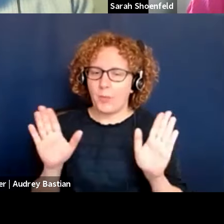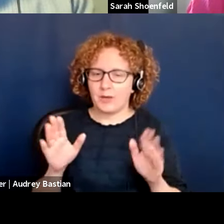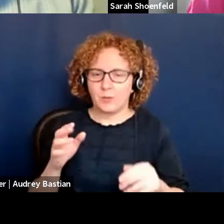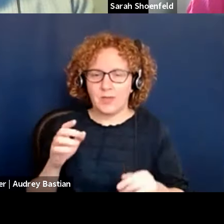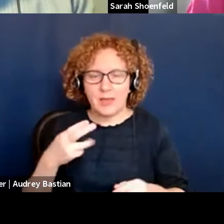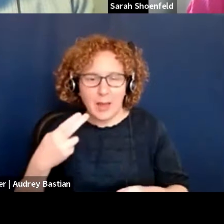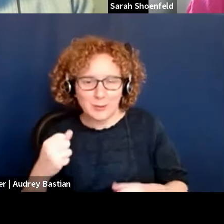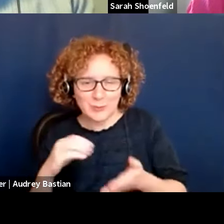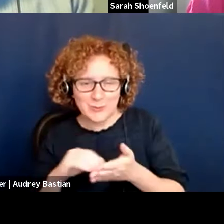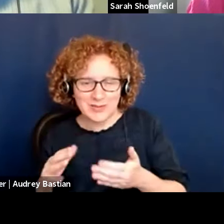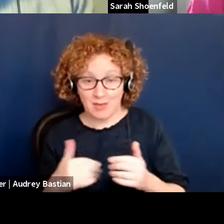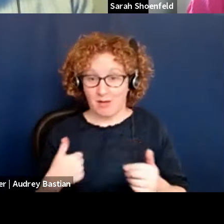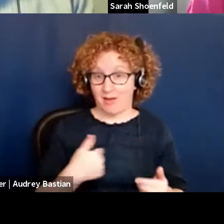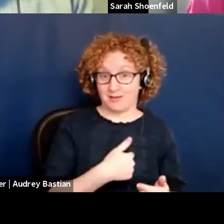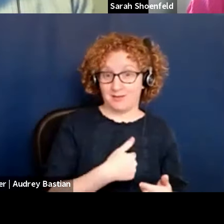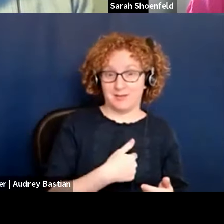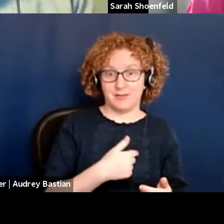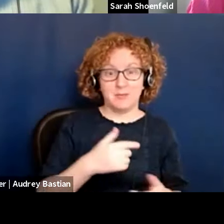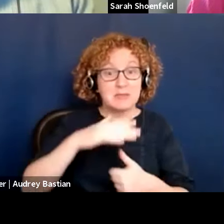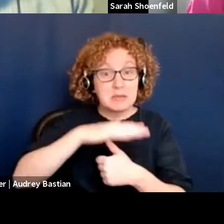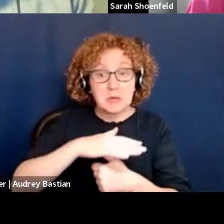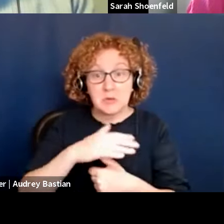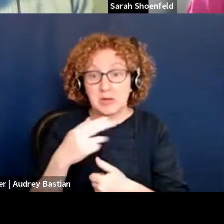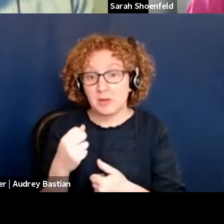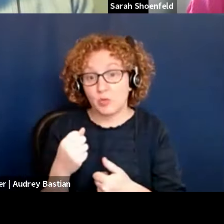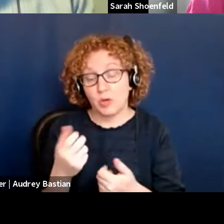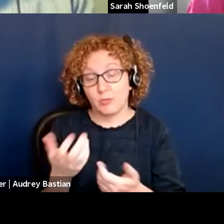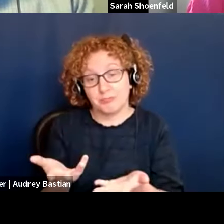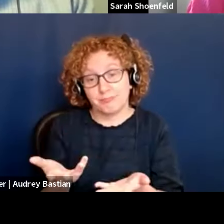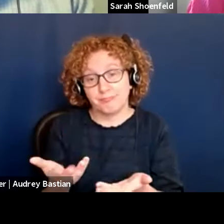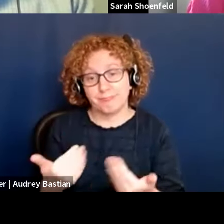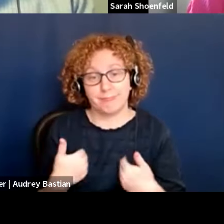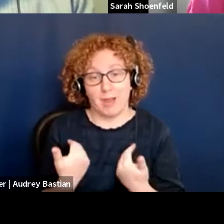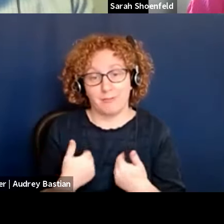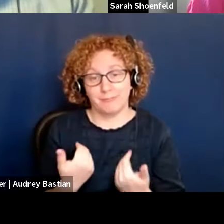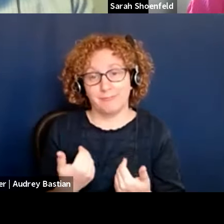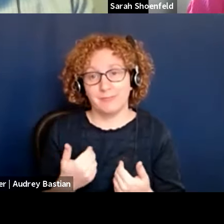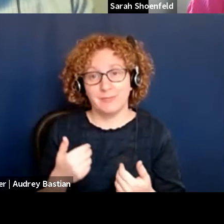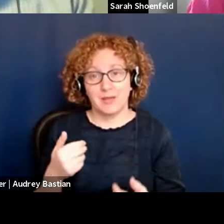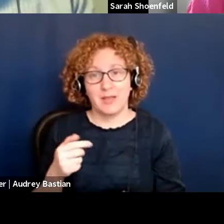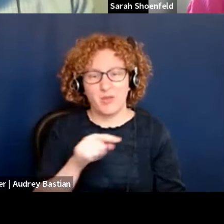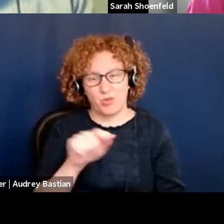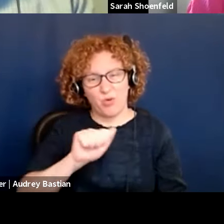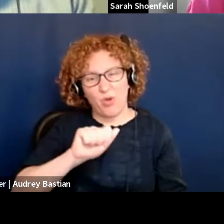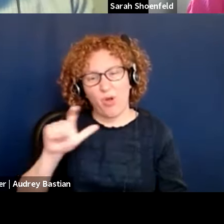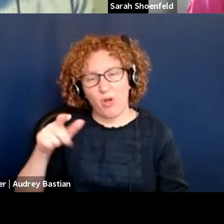us, because the seniors were mostly or all people of